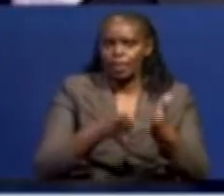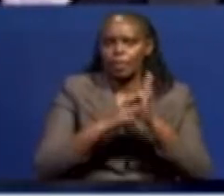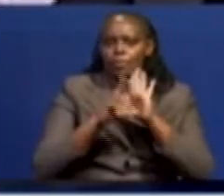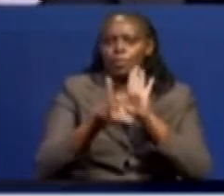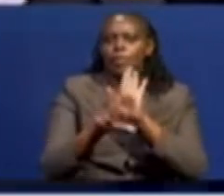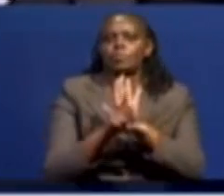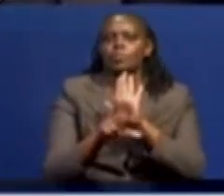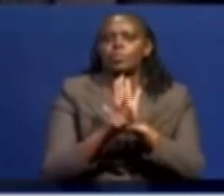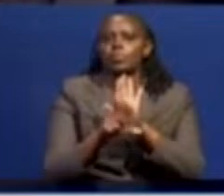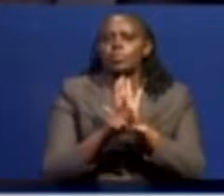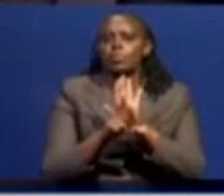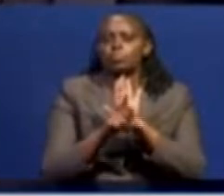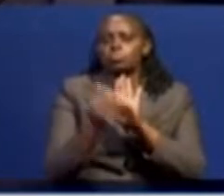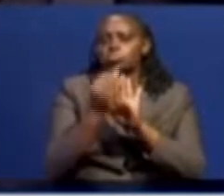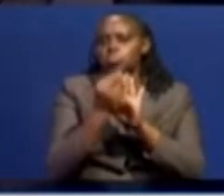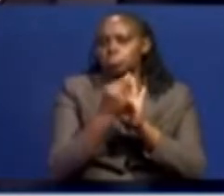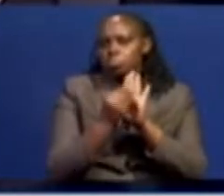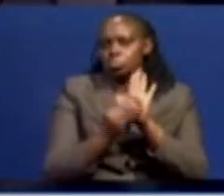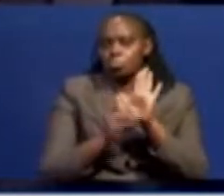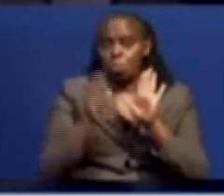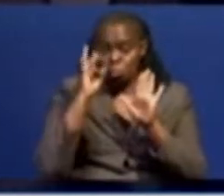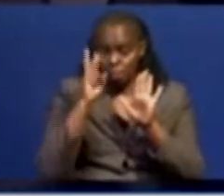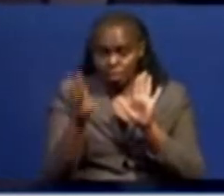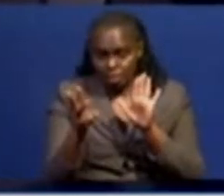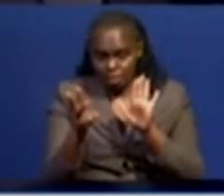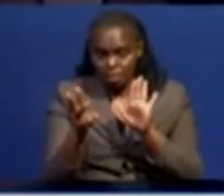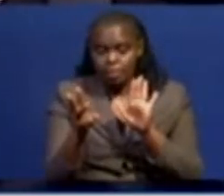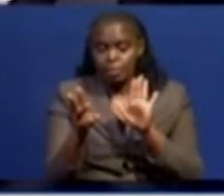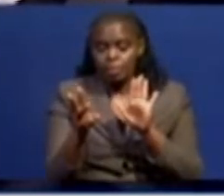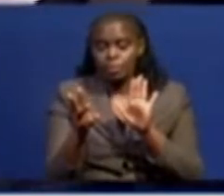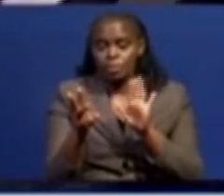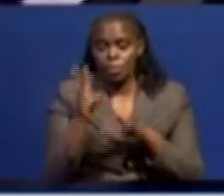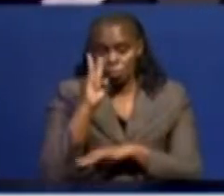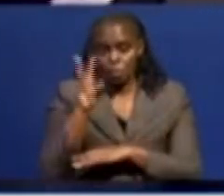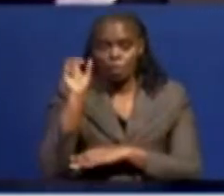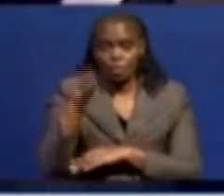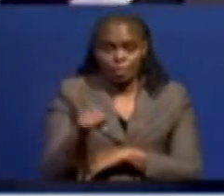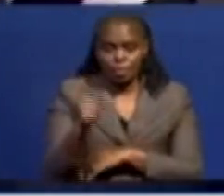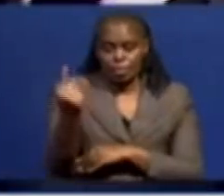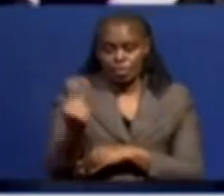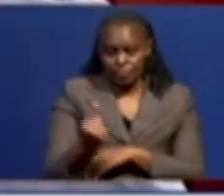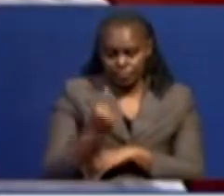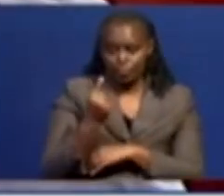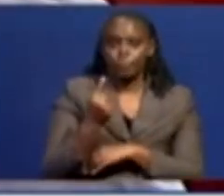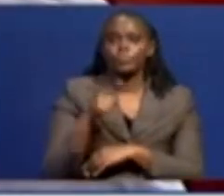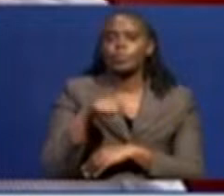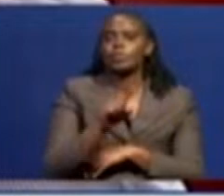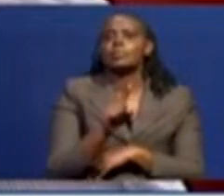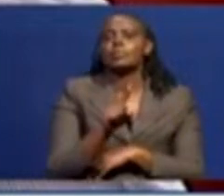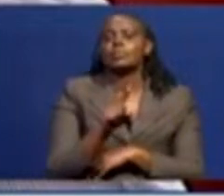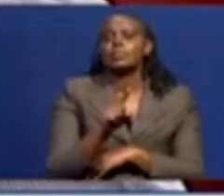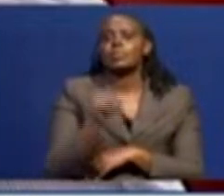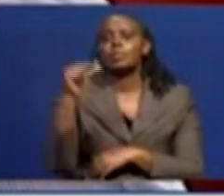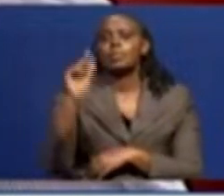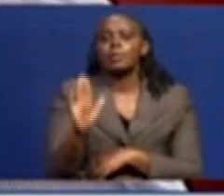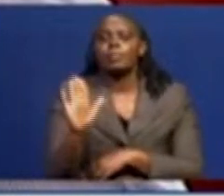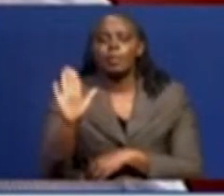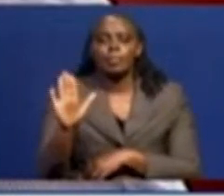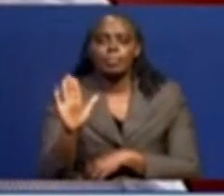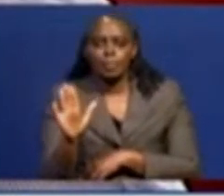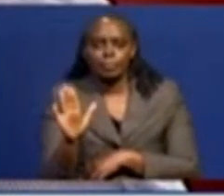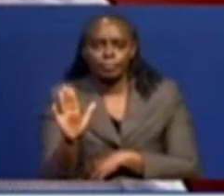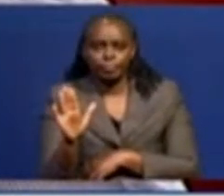as required by the law. Have you lined up her as a witness before this assembly? Yes. And did